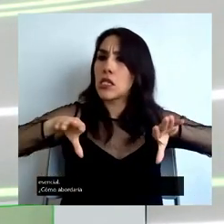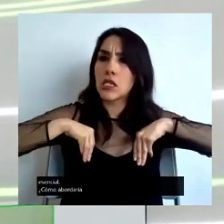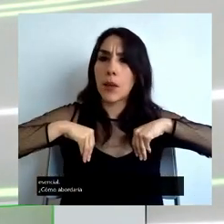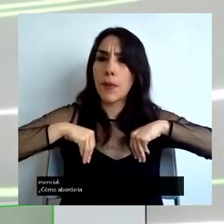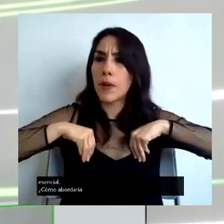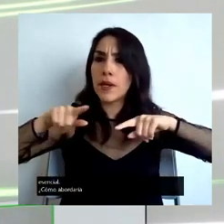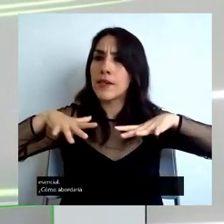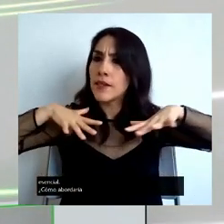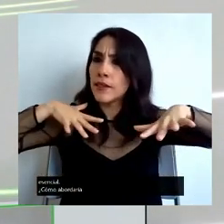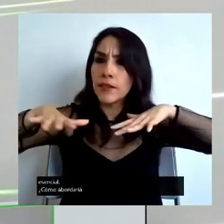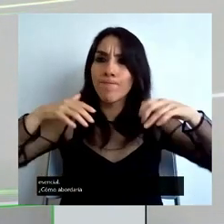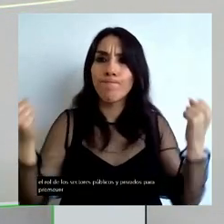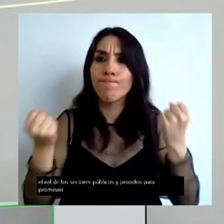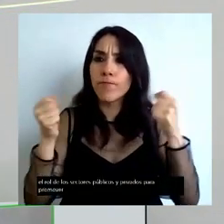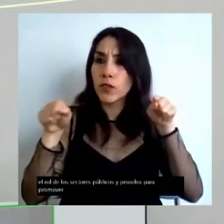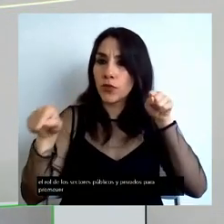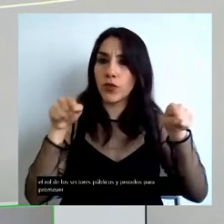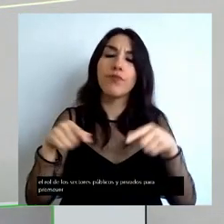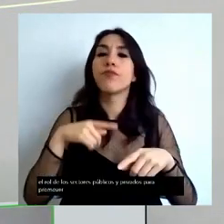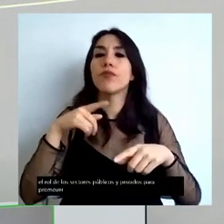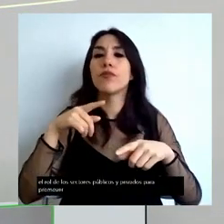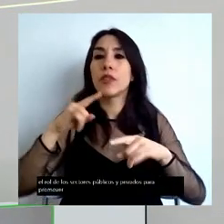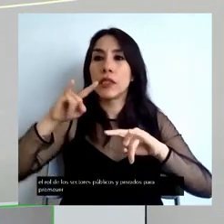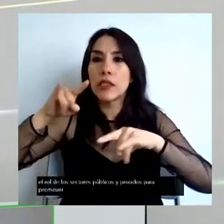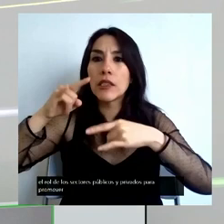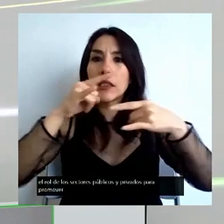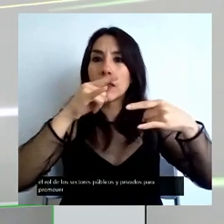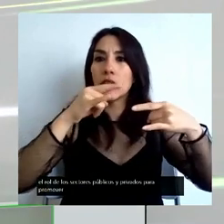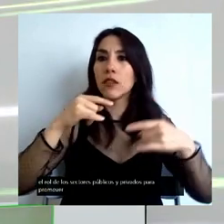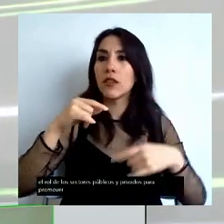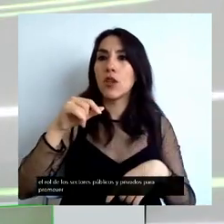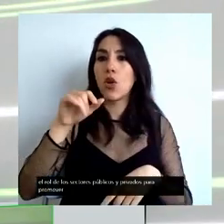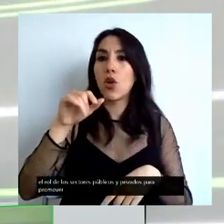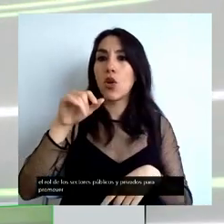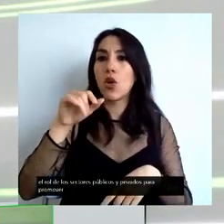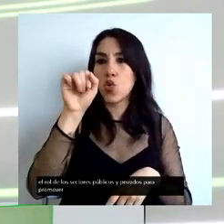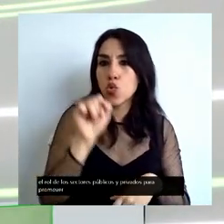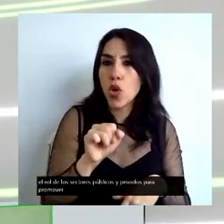Latin America and the Caribbean?